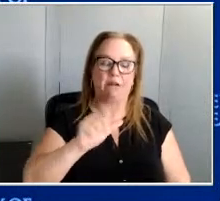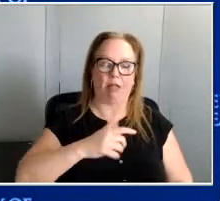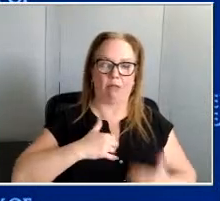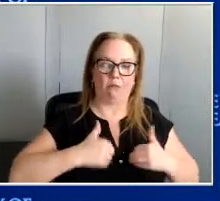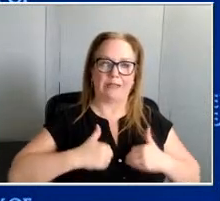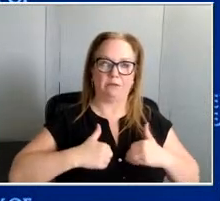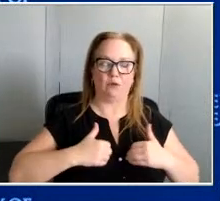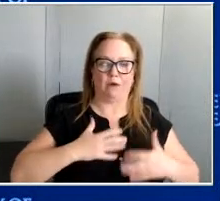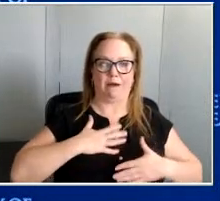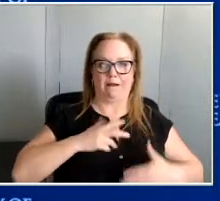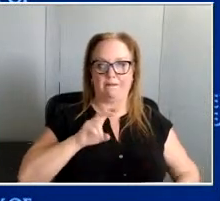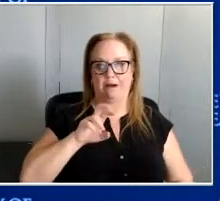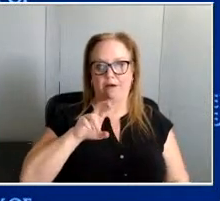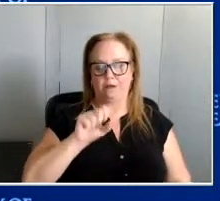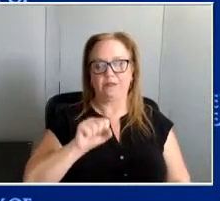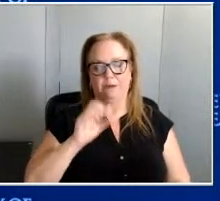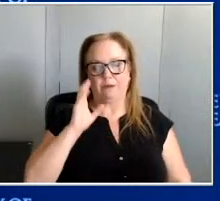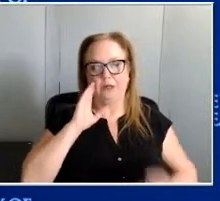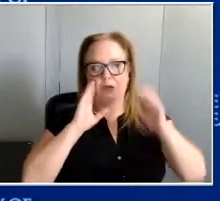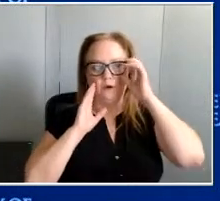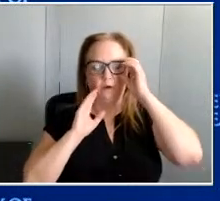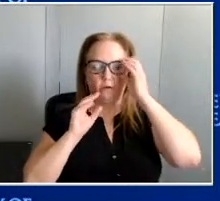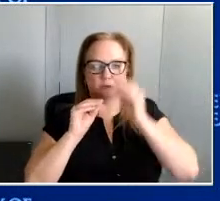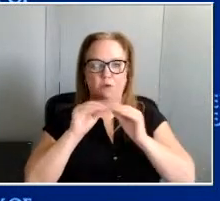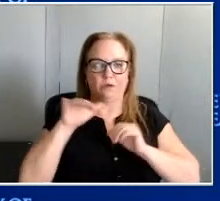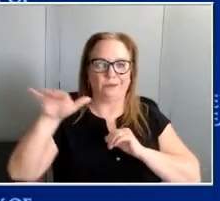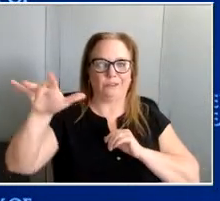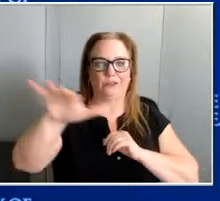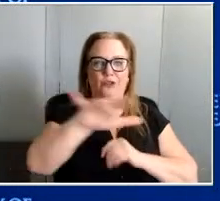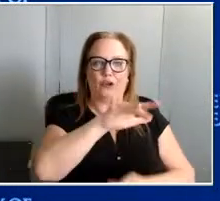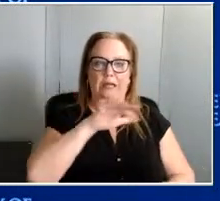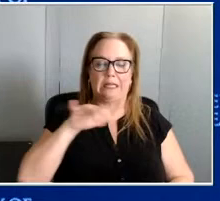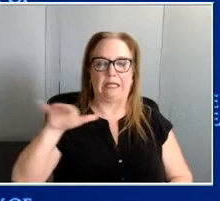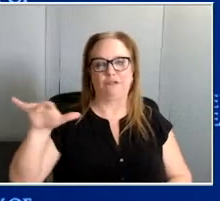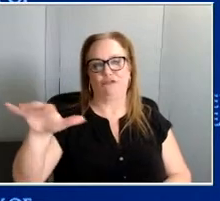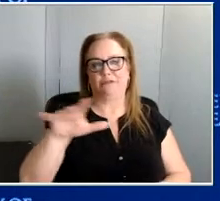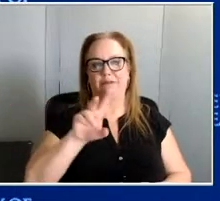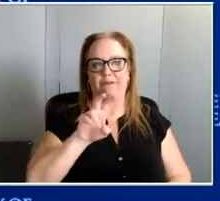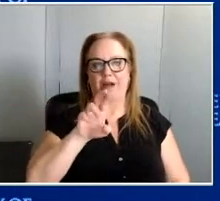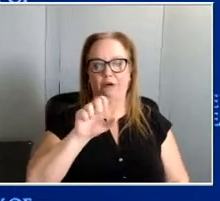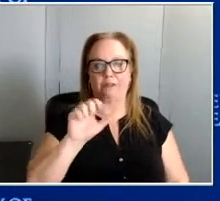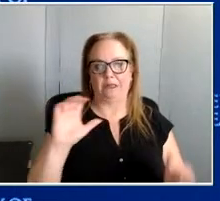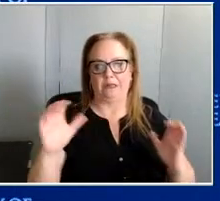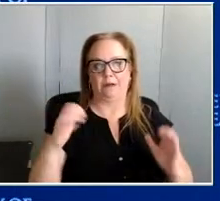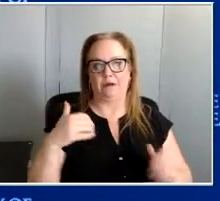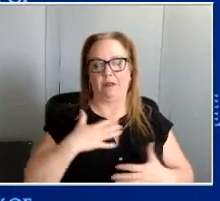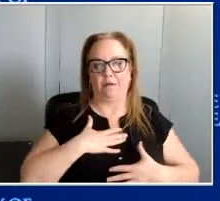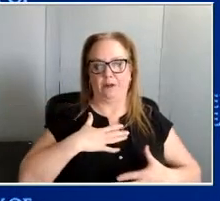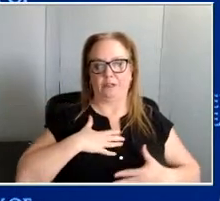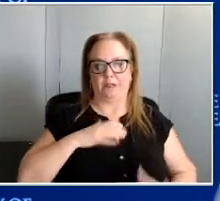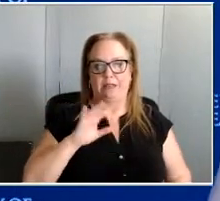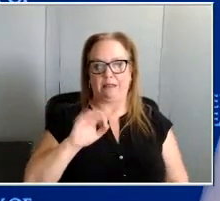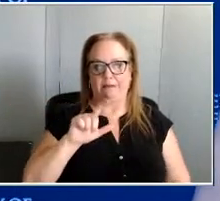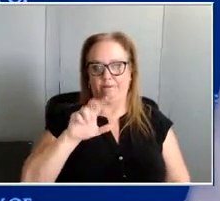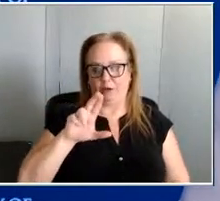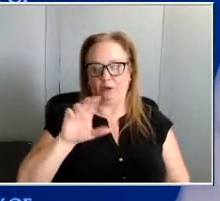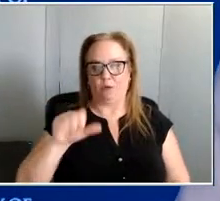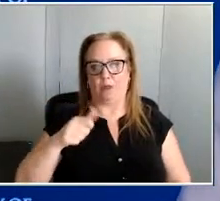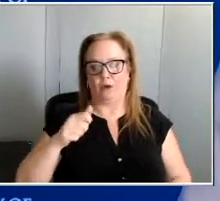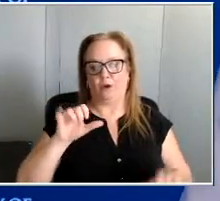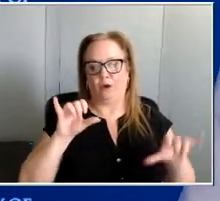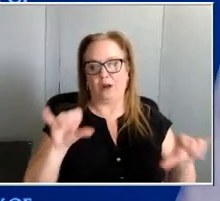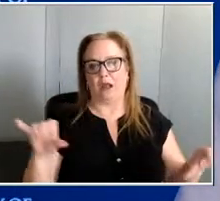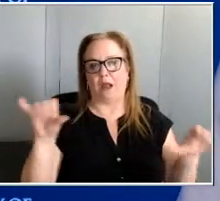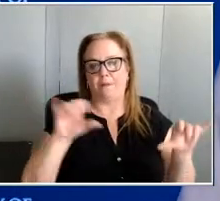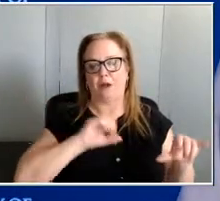still know there's probably going to be more circulating virus than, say, other respiratory viruses like influenza, other common cough